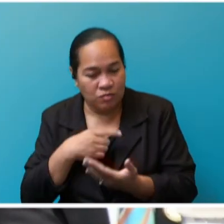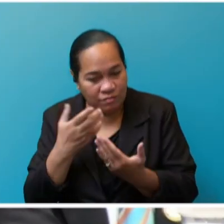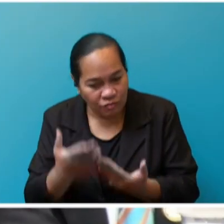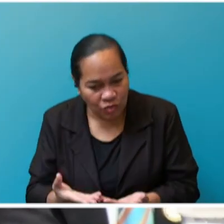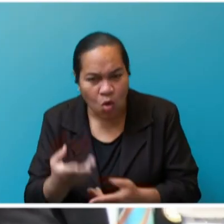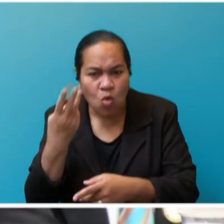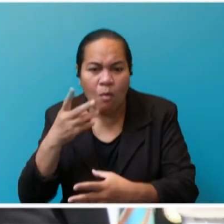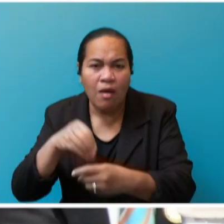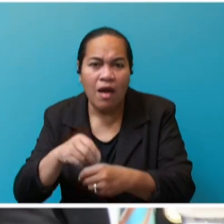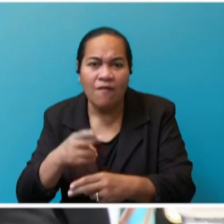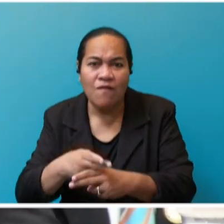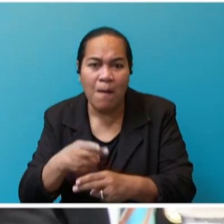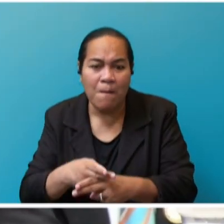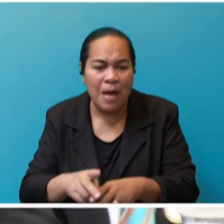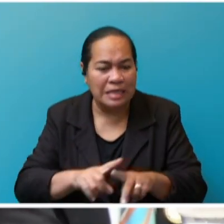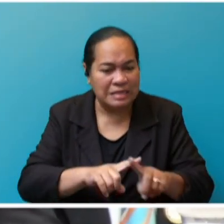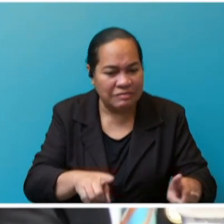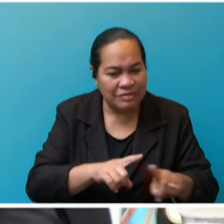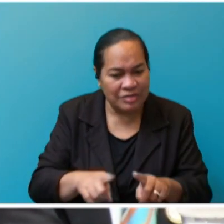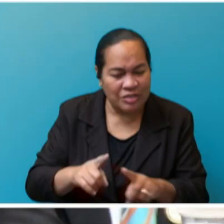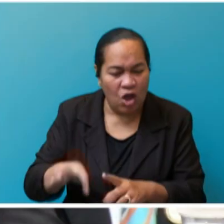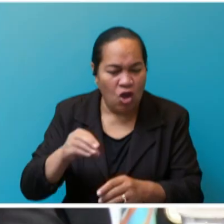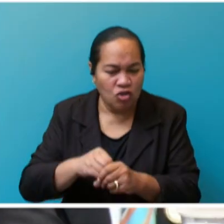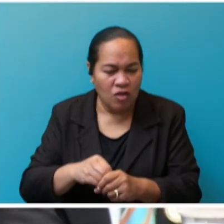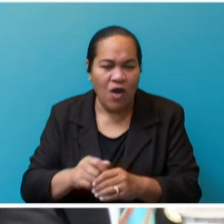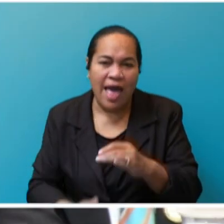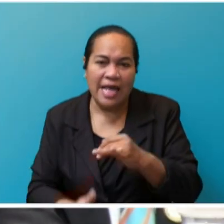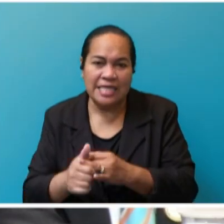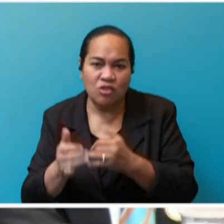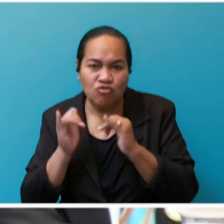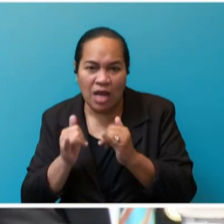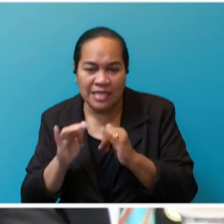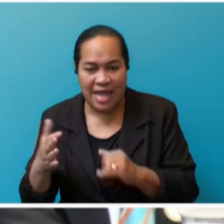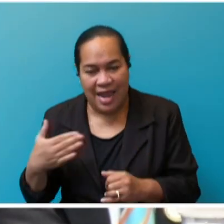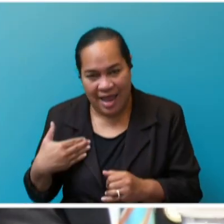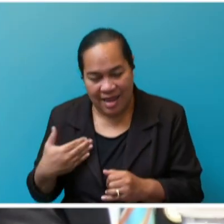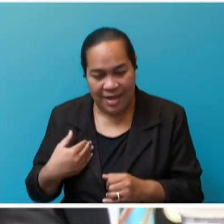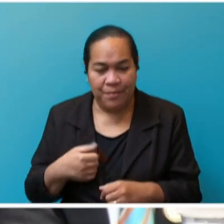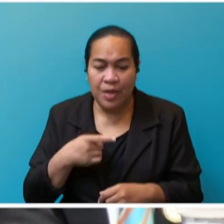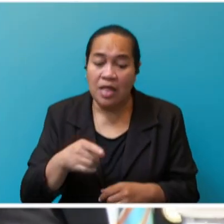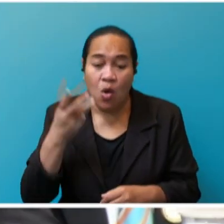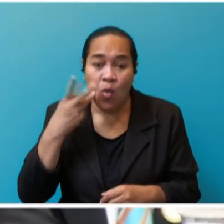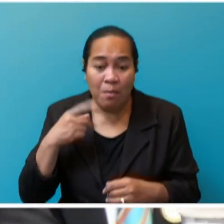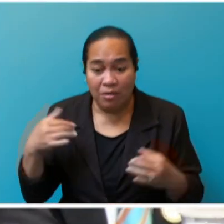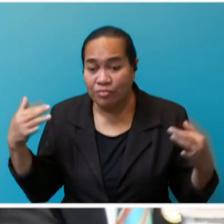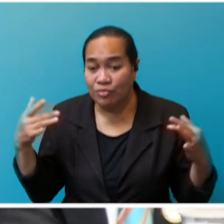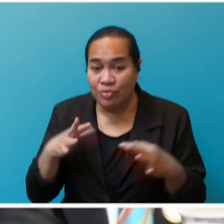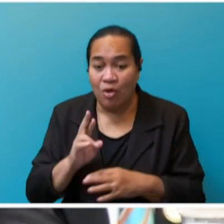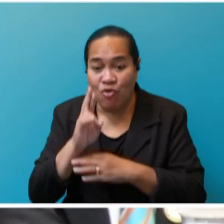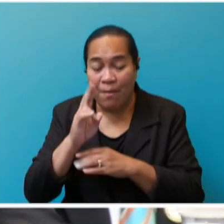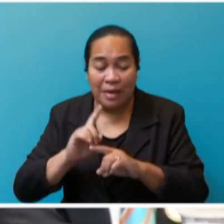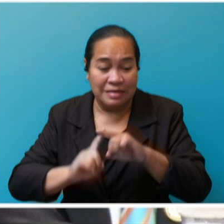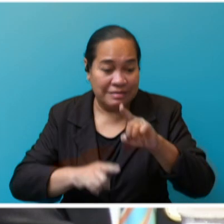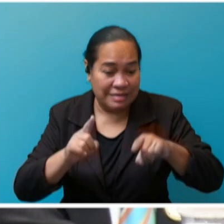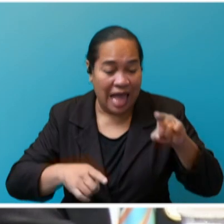provided interagency services including health and access to justice. The event brought together women's representatives from 16